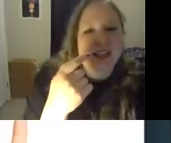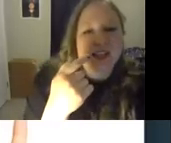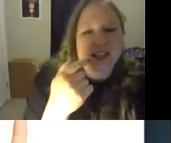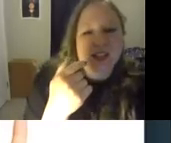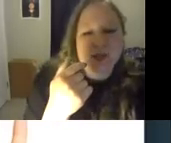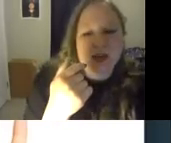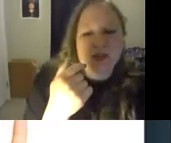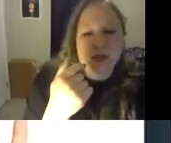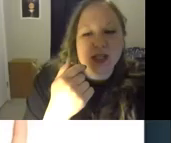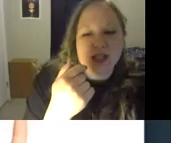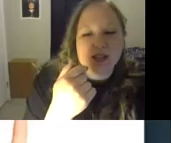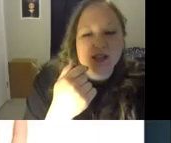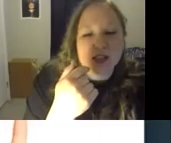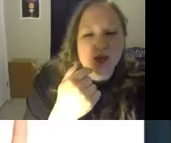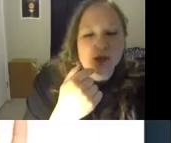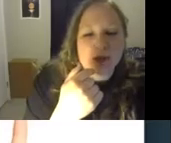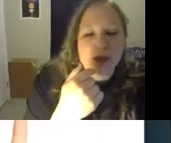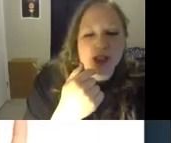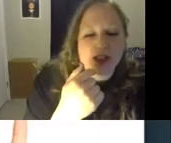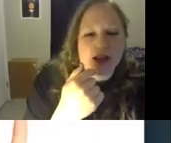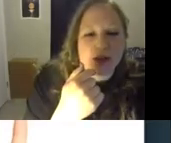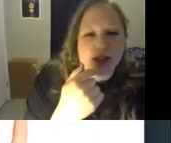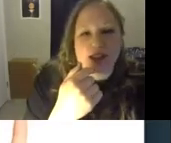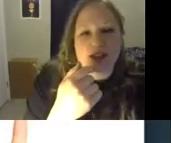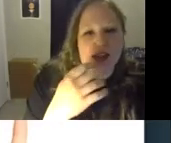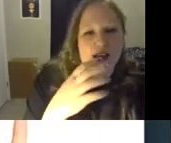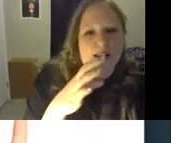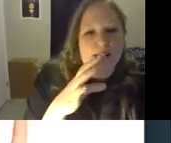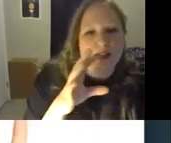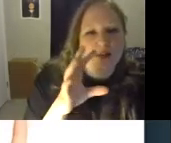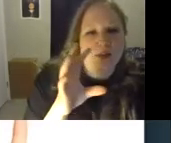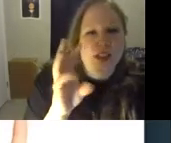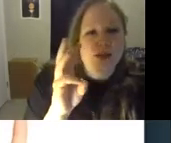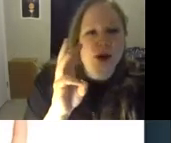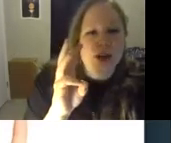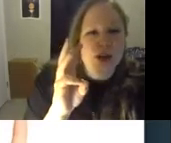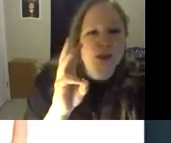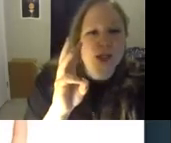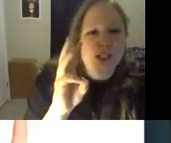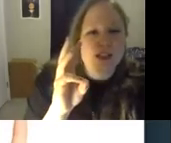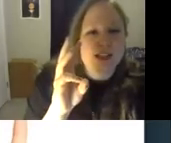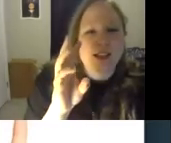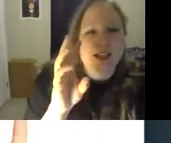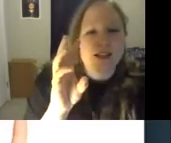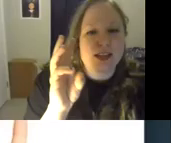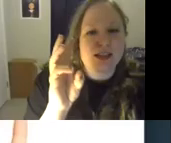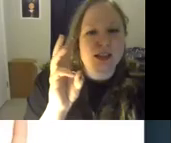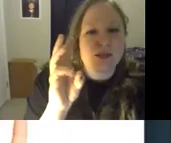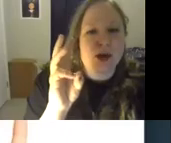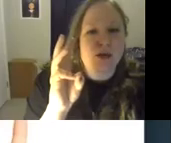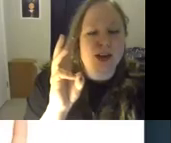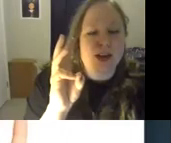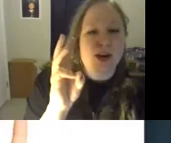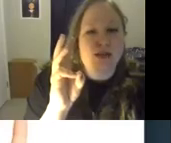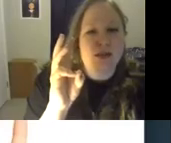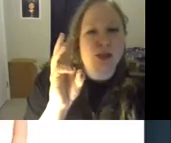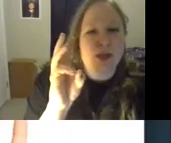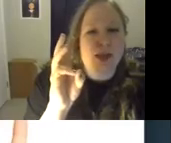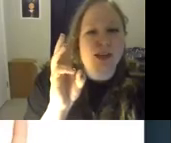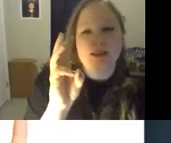And the easiest way for me to remember the numbers is the smaller number, like 6, is the small